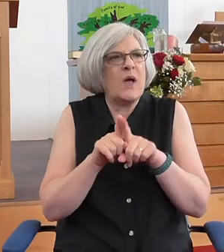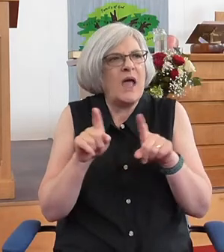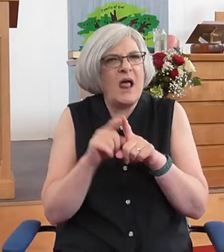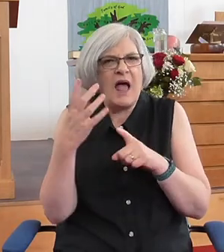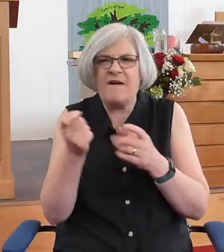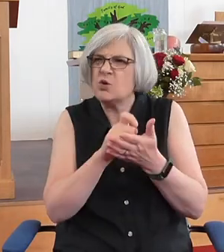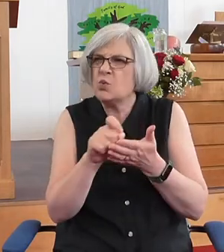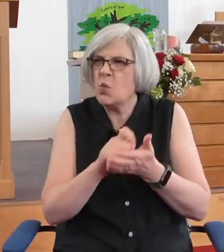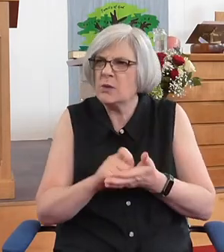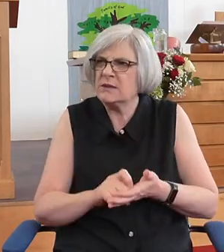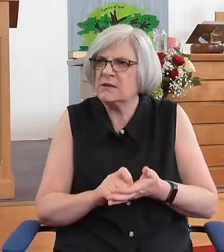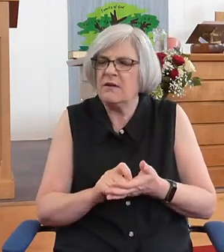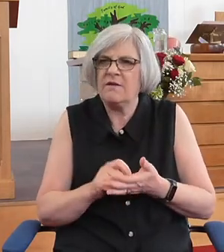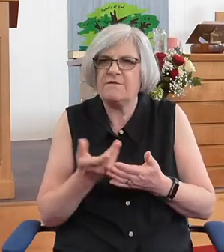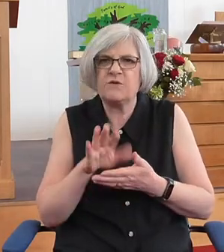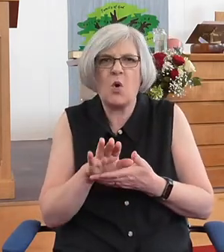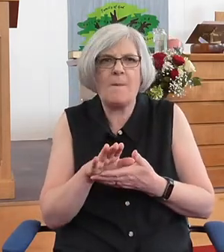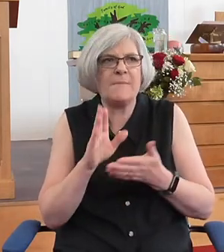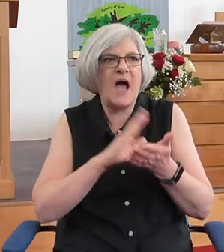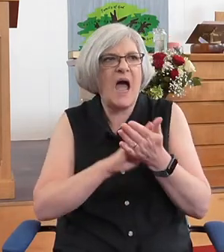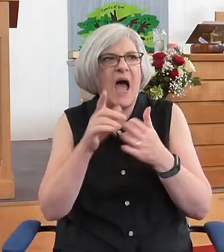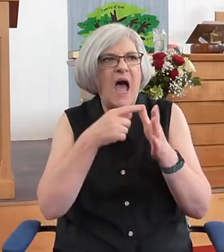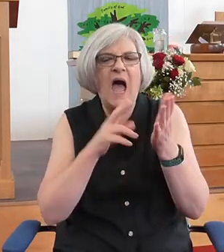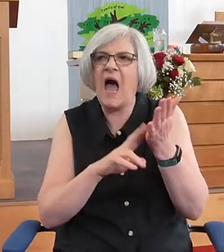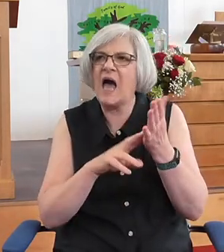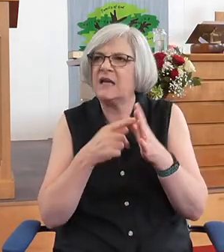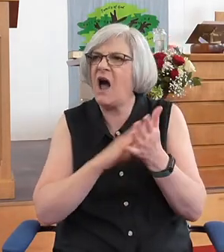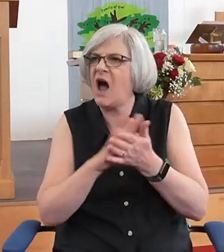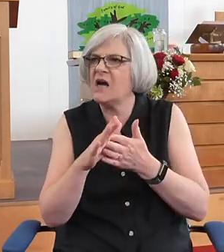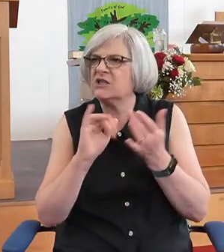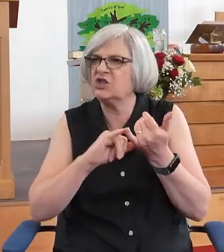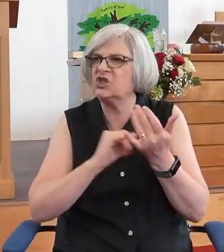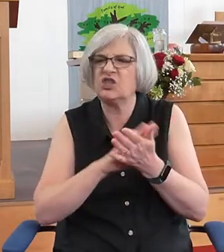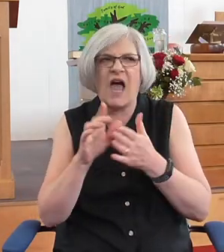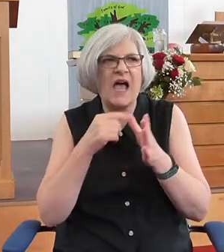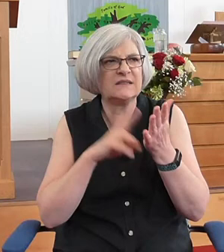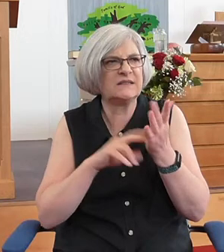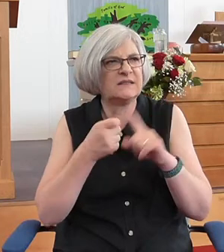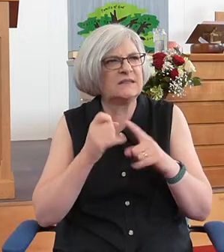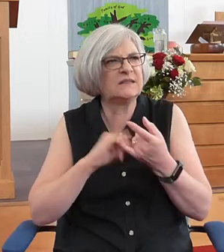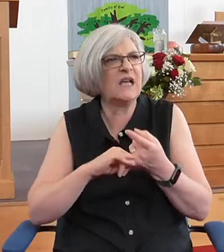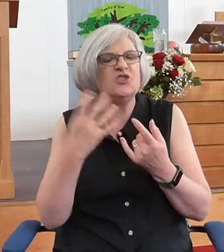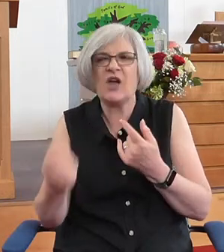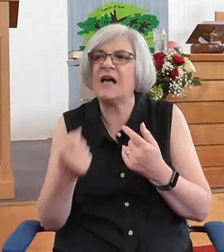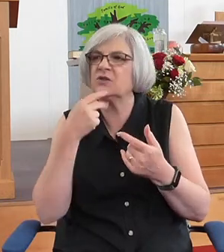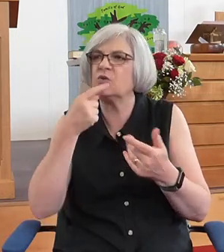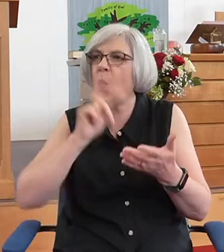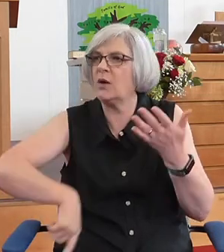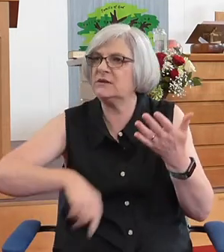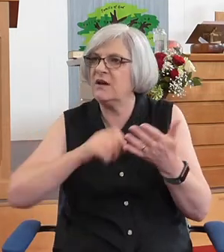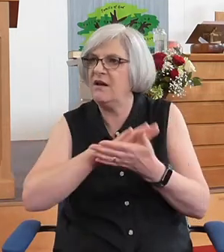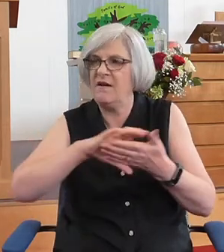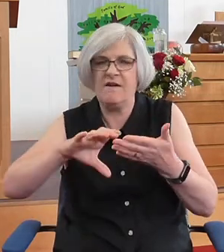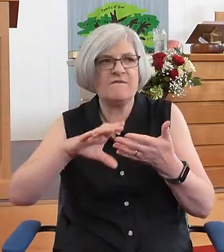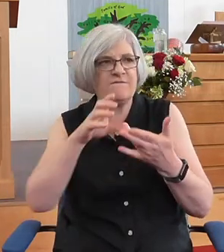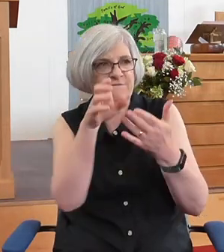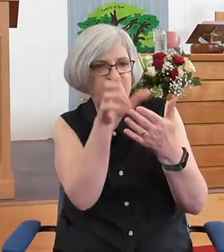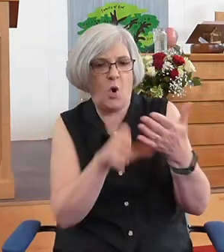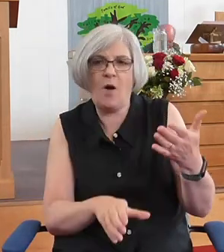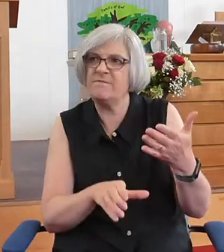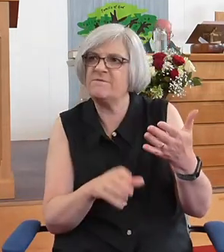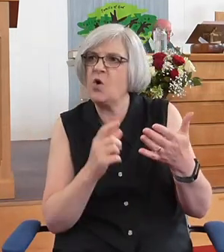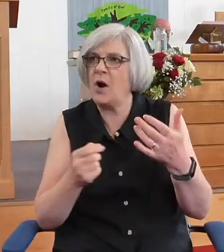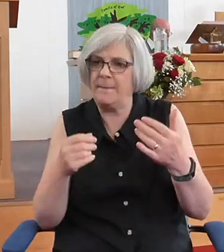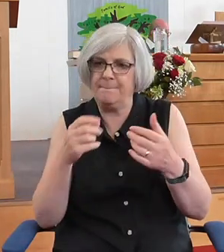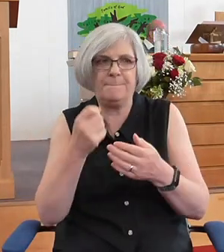note here from Hannah Shanks has got order forms for bedding plants if you want to get anything